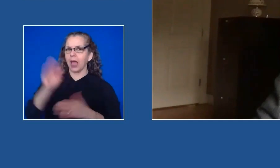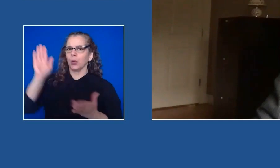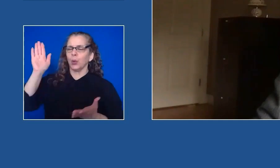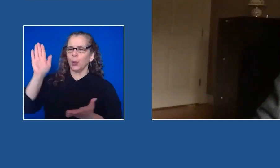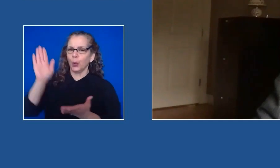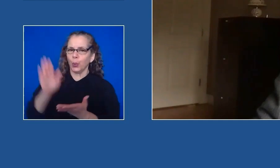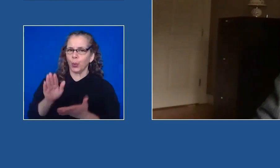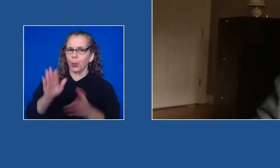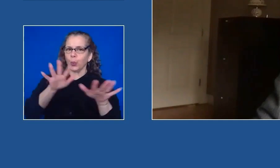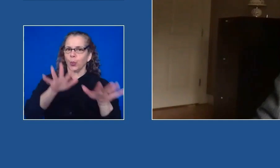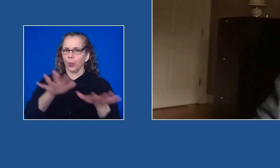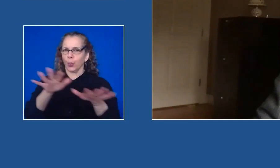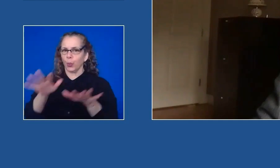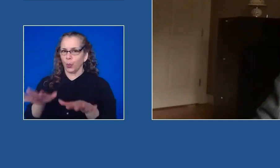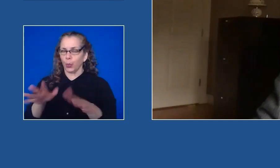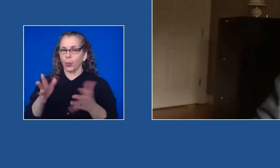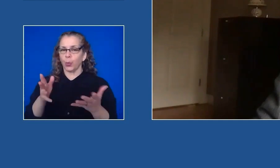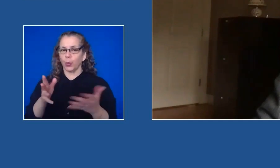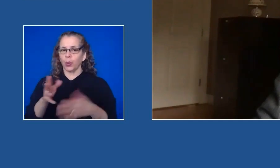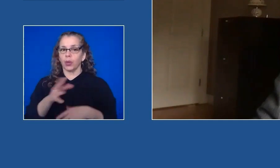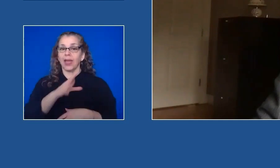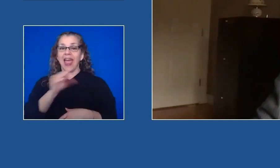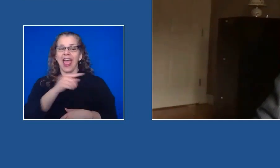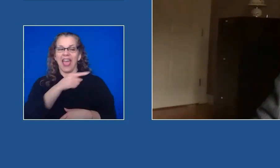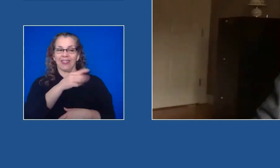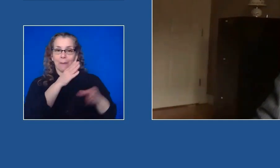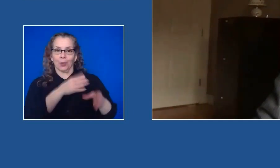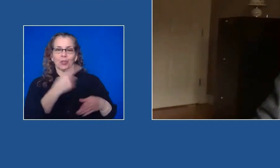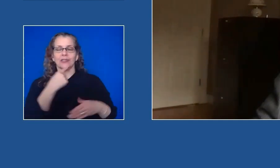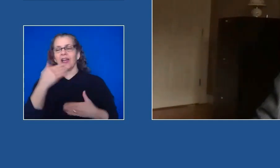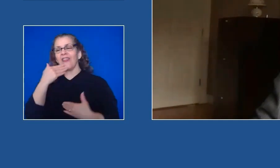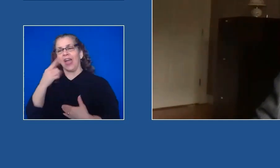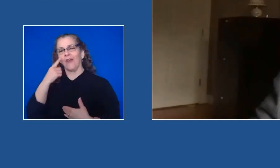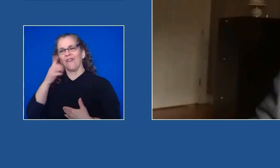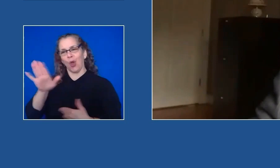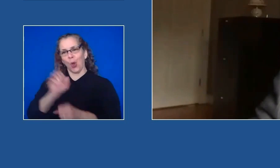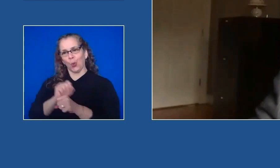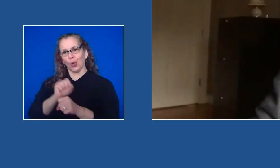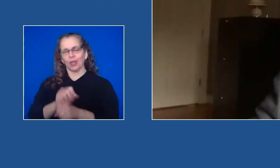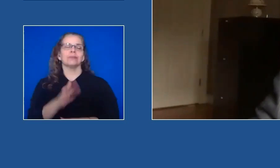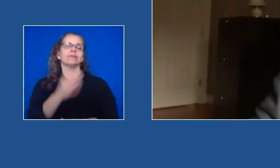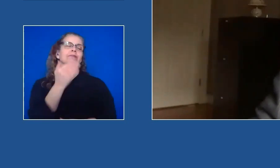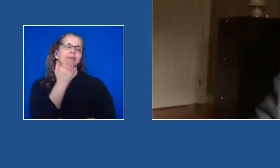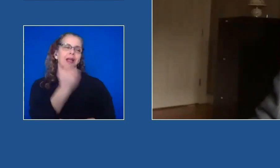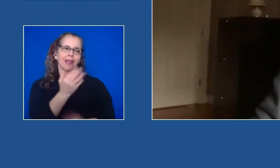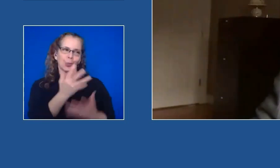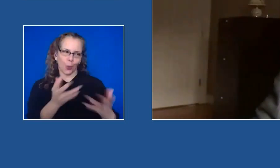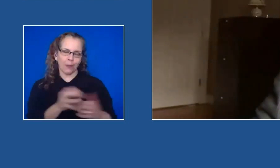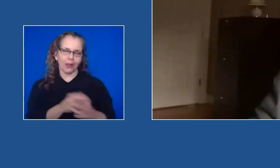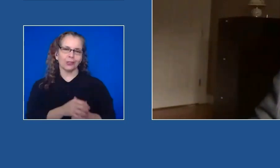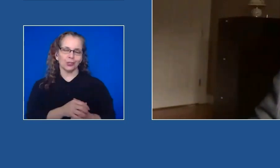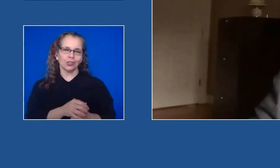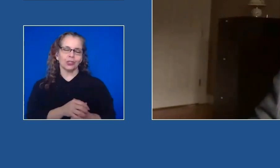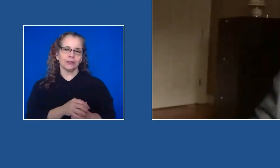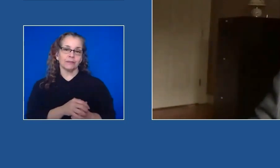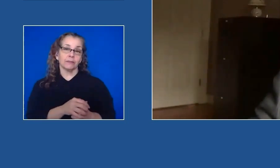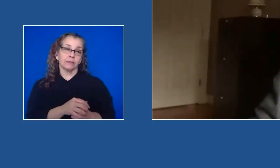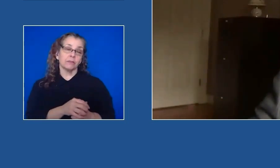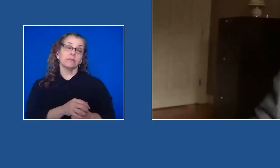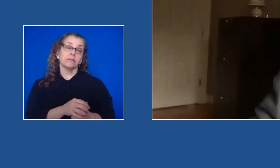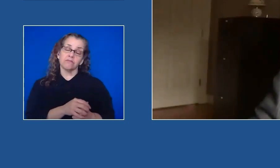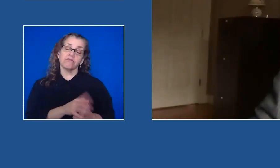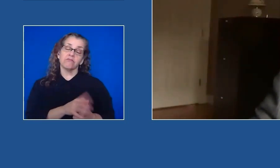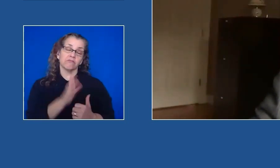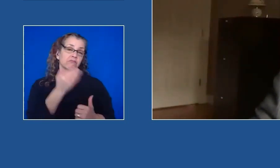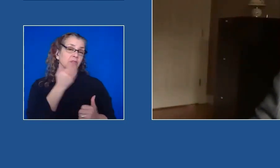compassion? And the person also said, thank you for your work. Thank you so much. I think that's a really fair point. I would say that